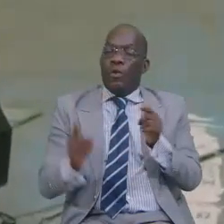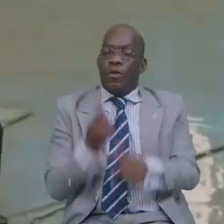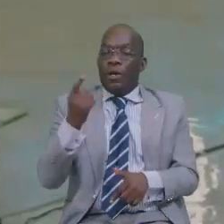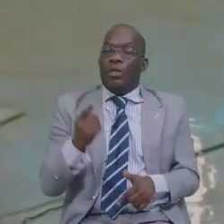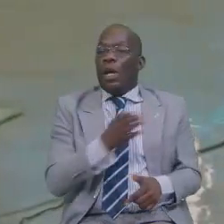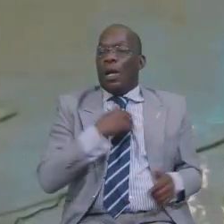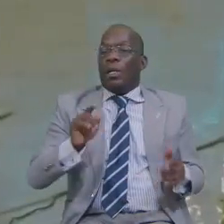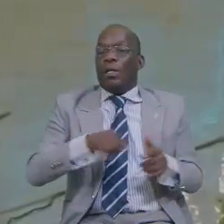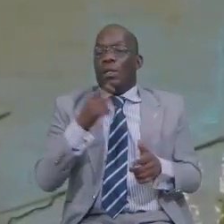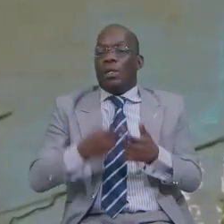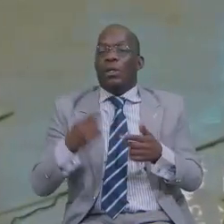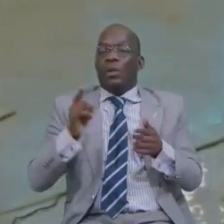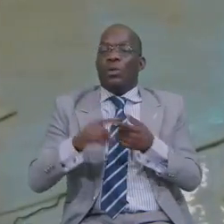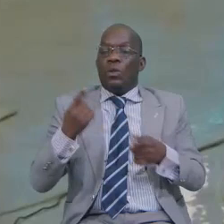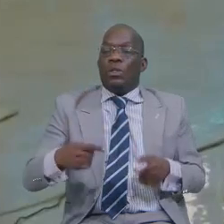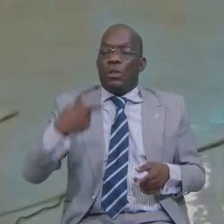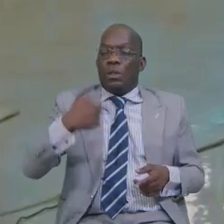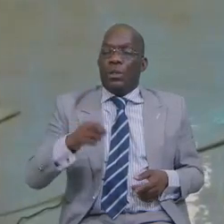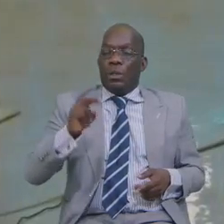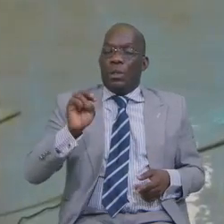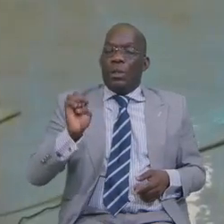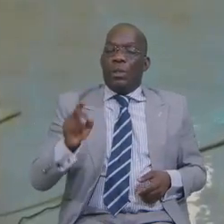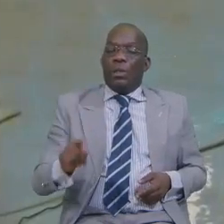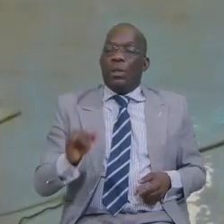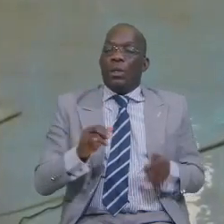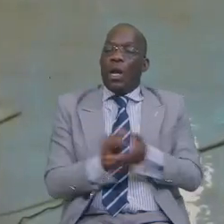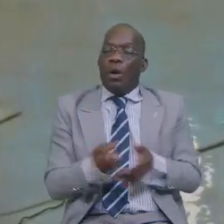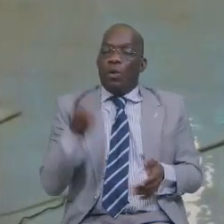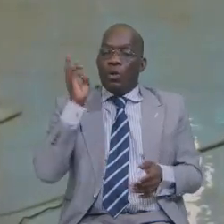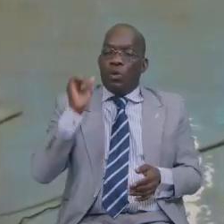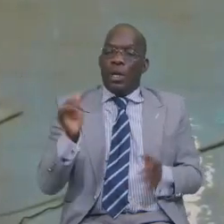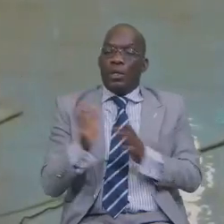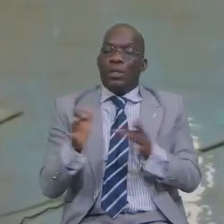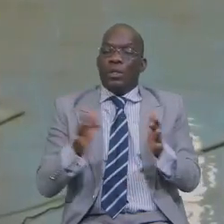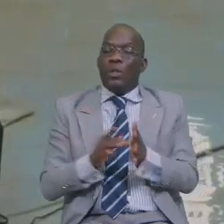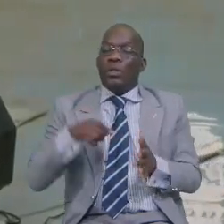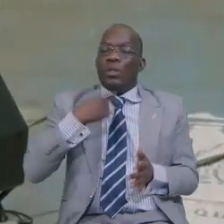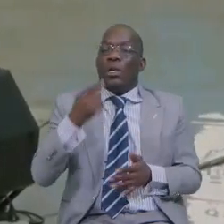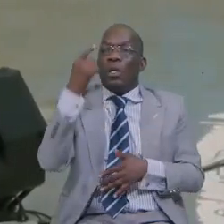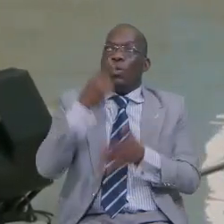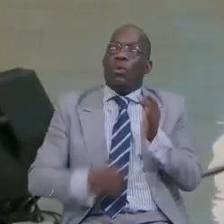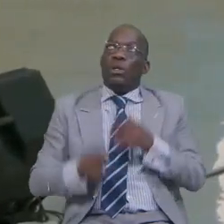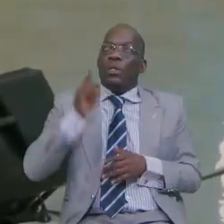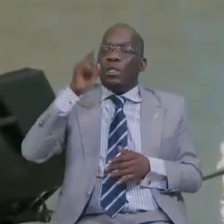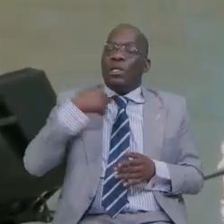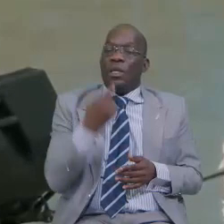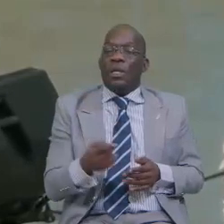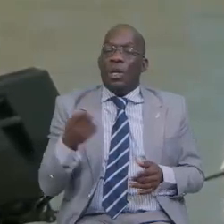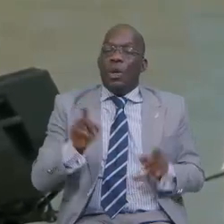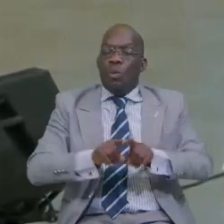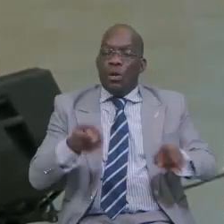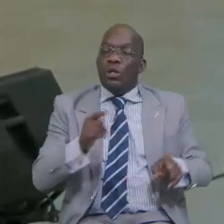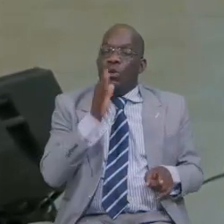first, that's why Jesus said what he said. But the woman will not go just like that. It's